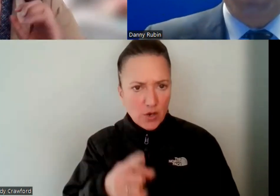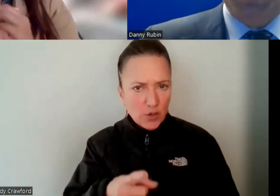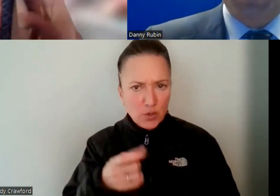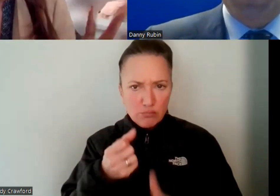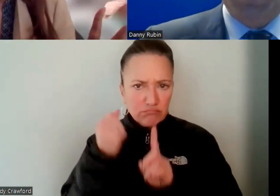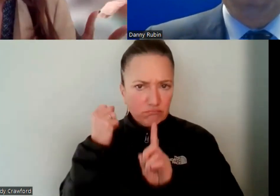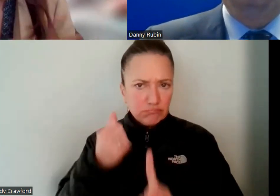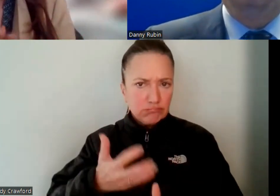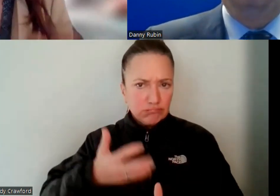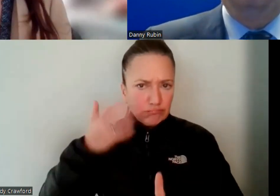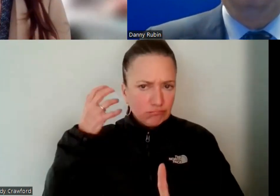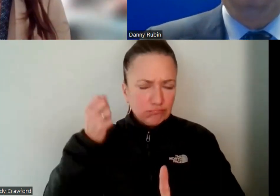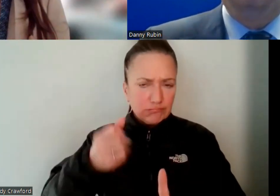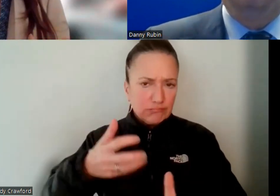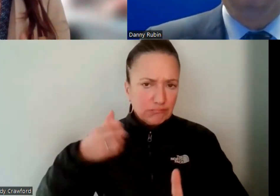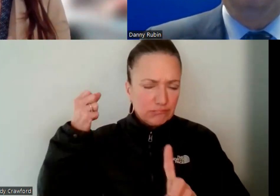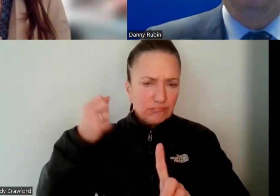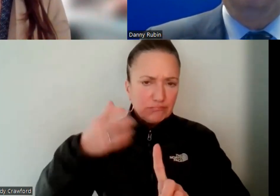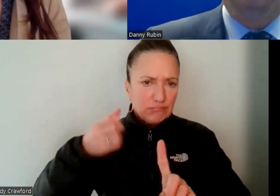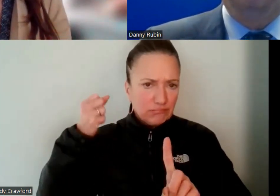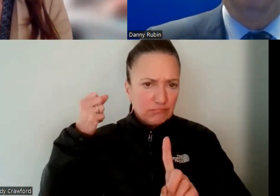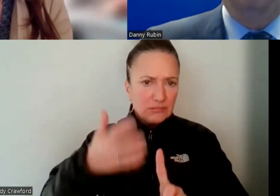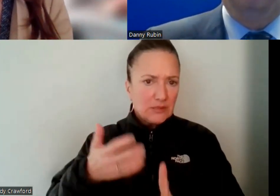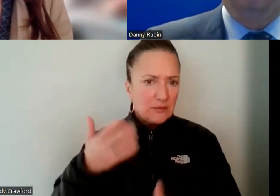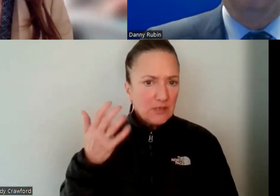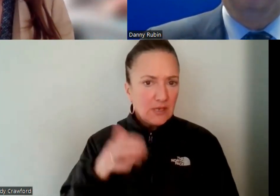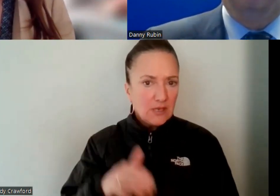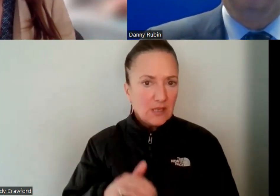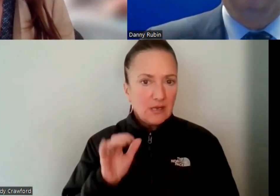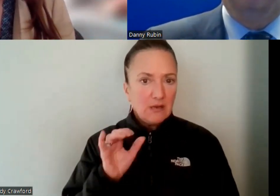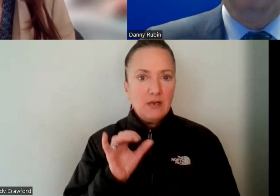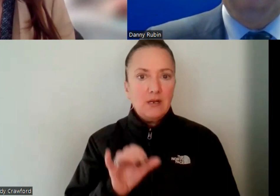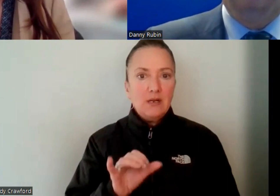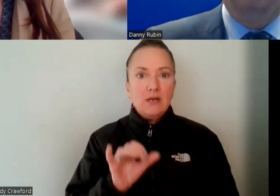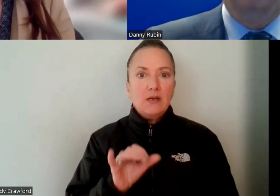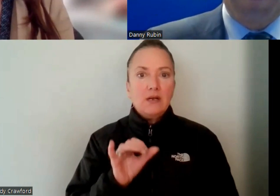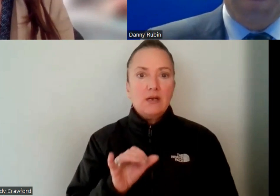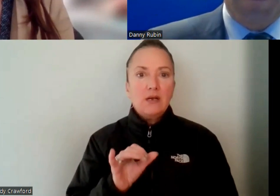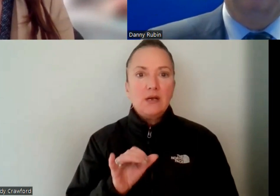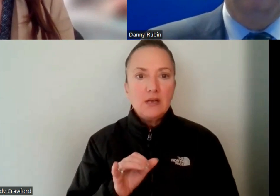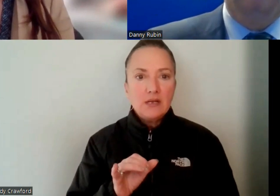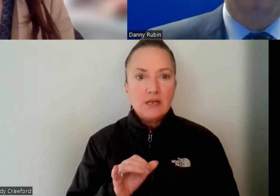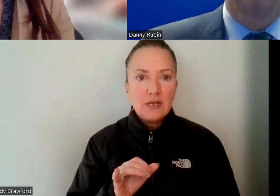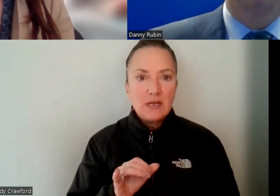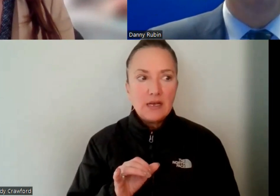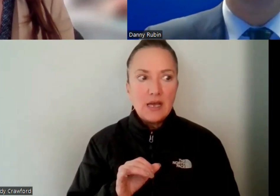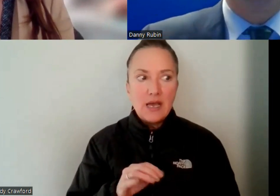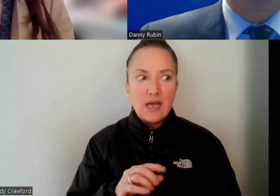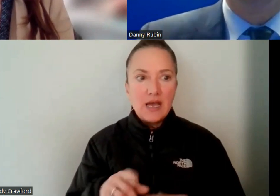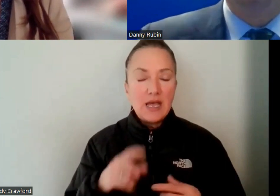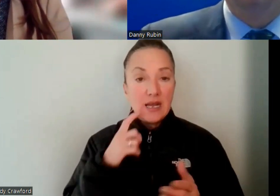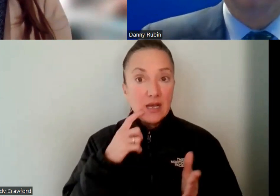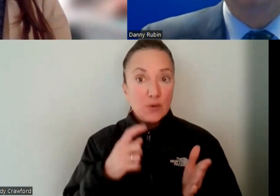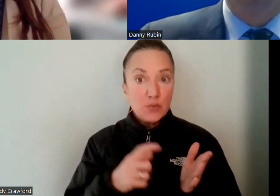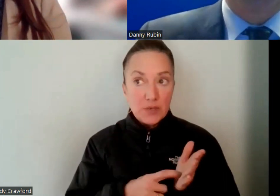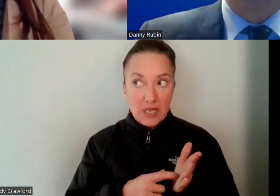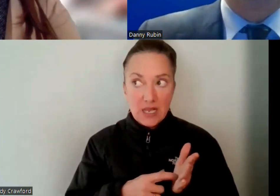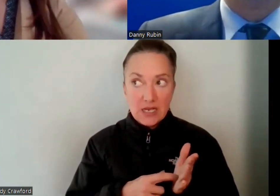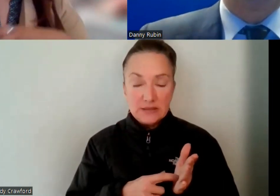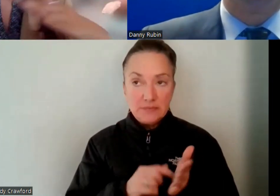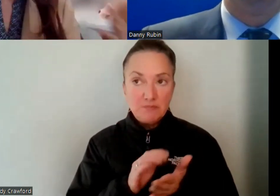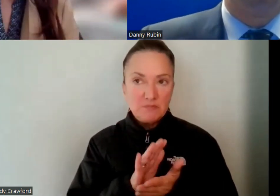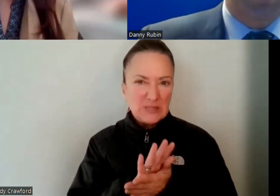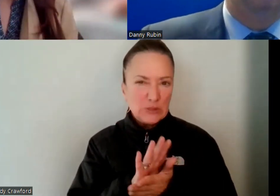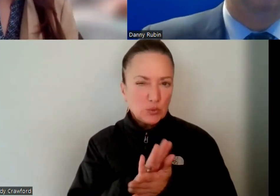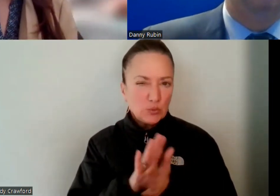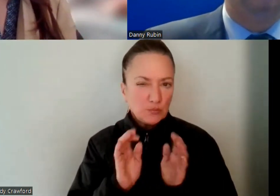started screaming at me and yelling at me about these things. And at this time of my school